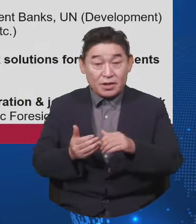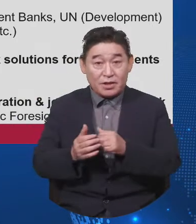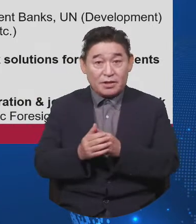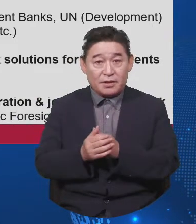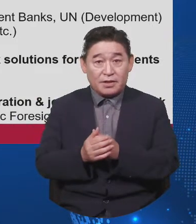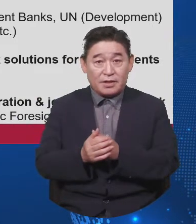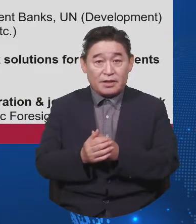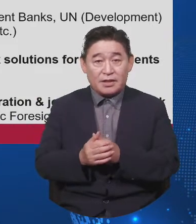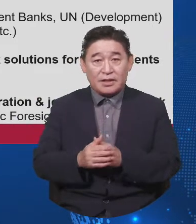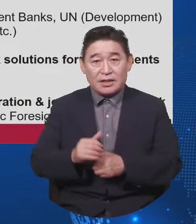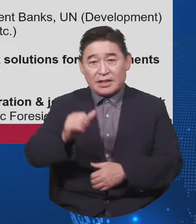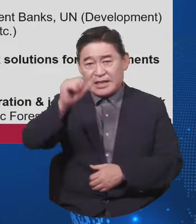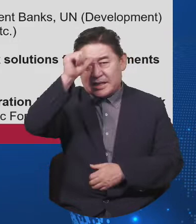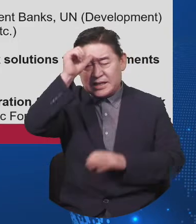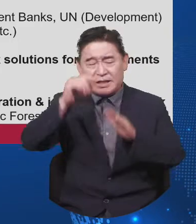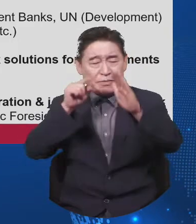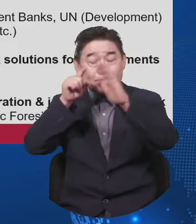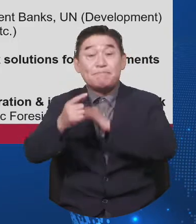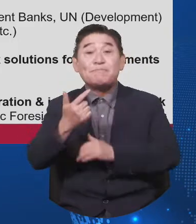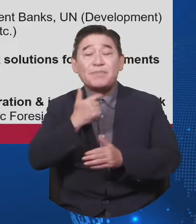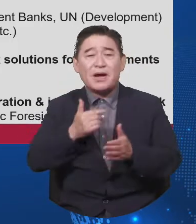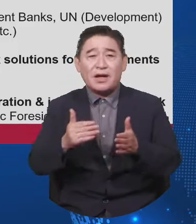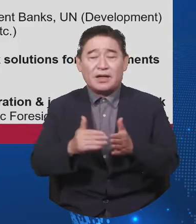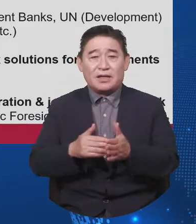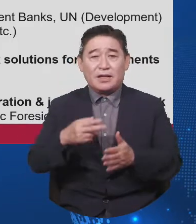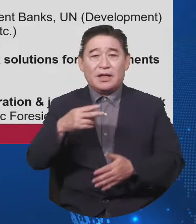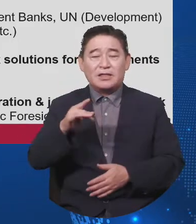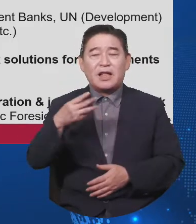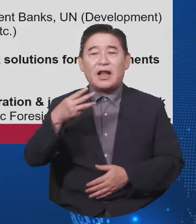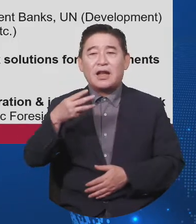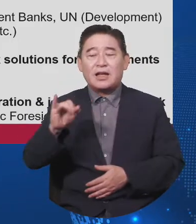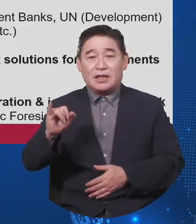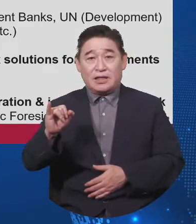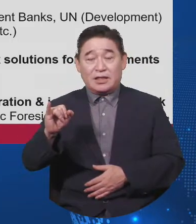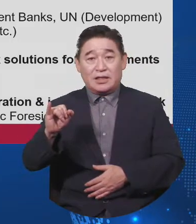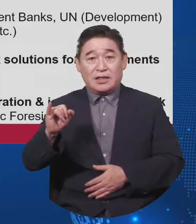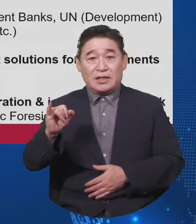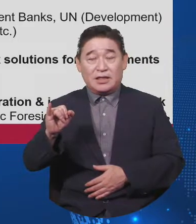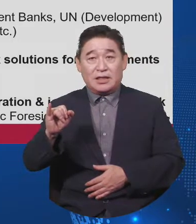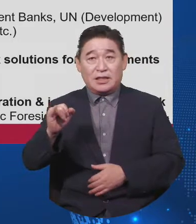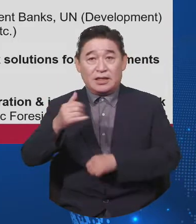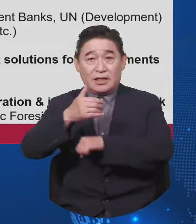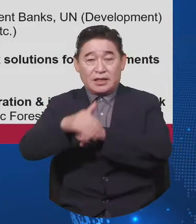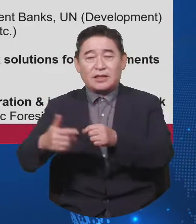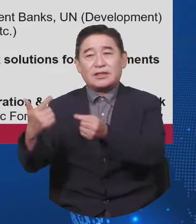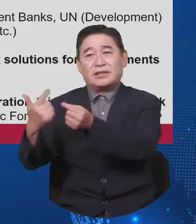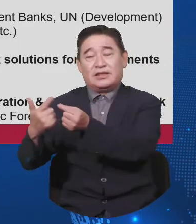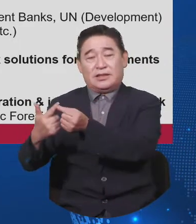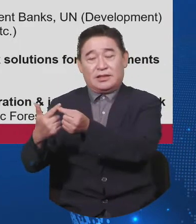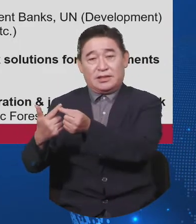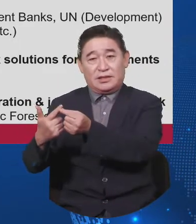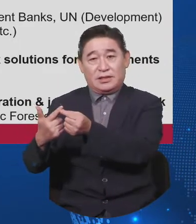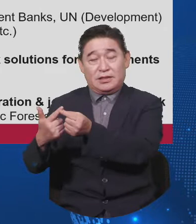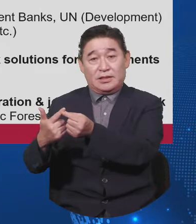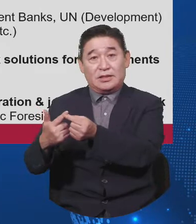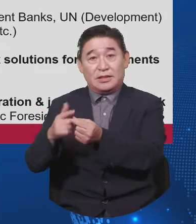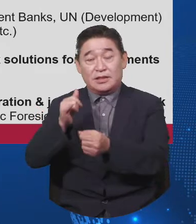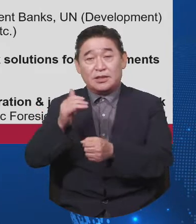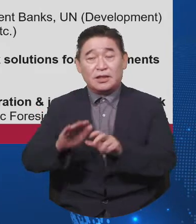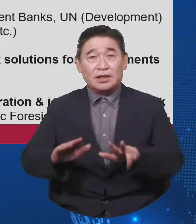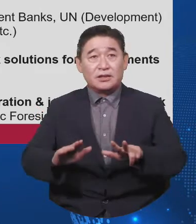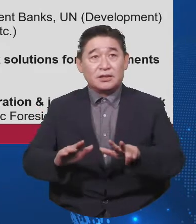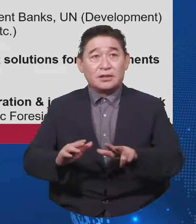is called Delhi process. It was Delhi process 6. It's blinking.